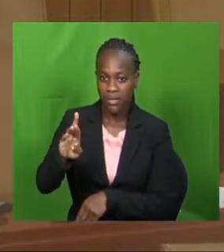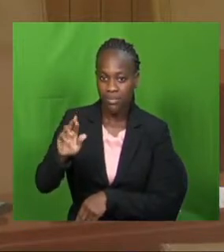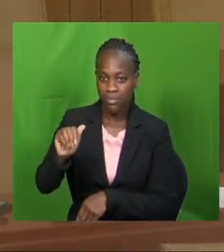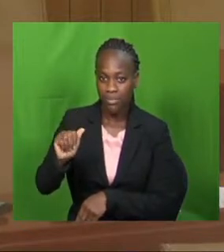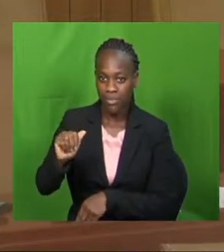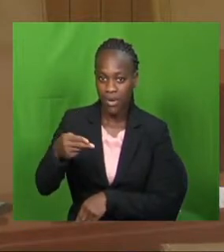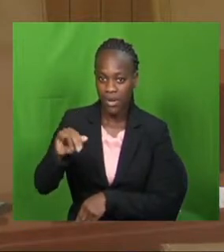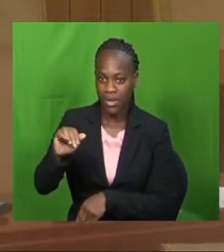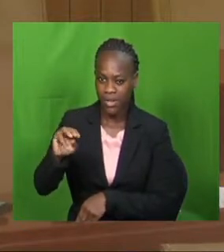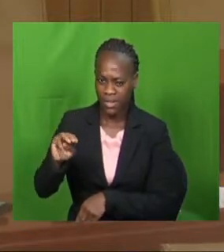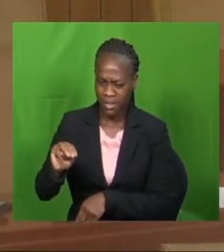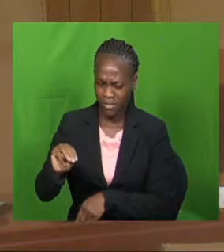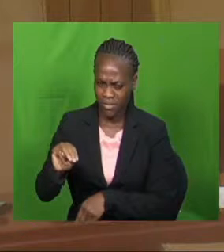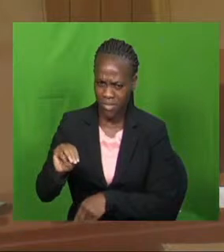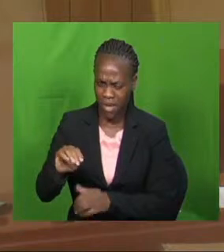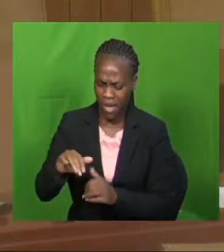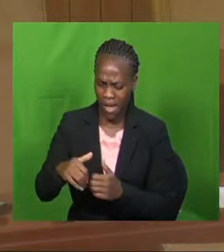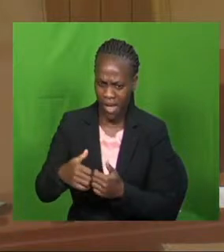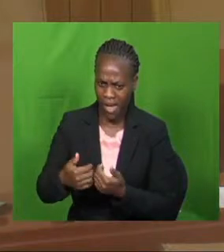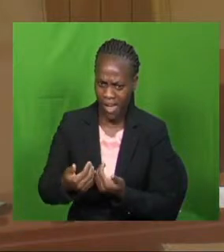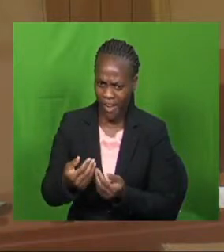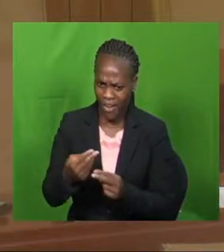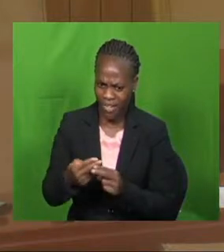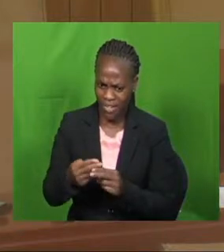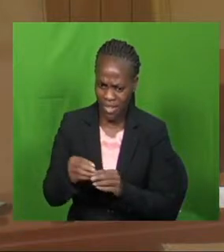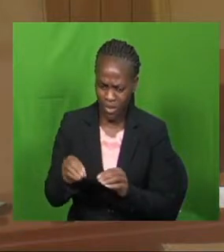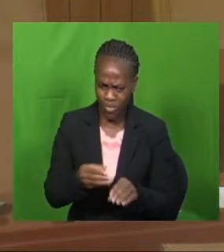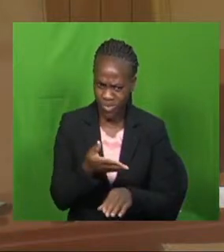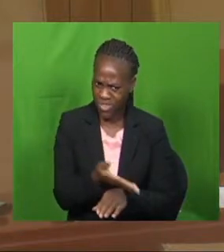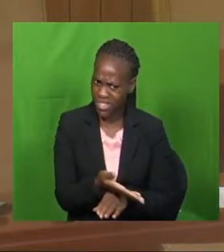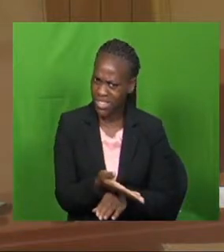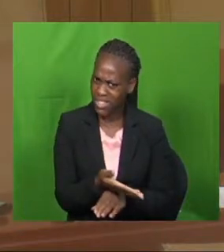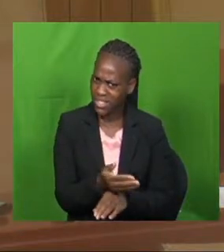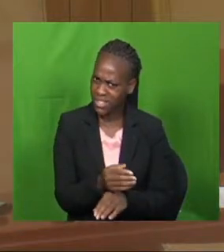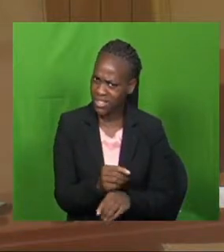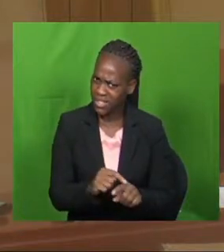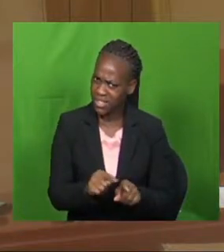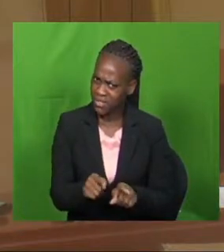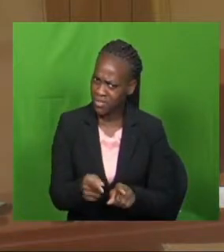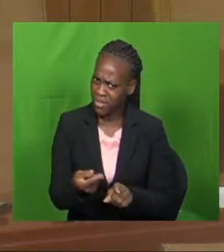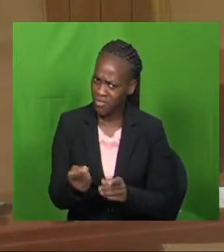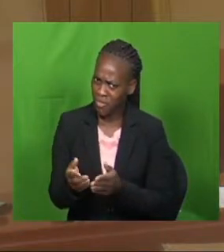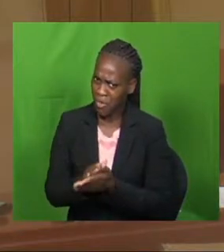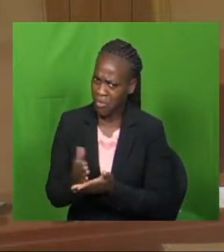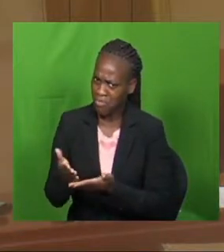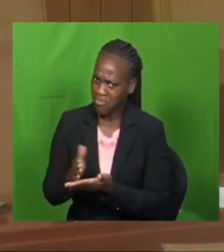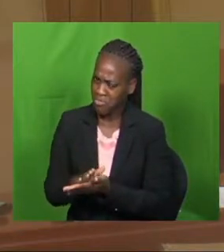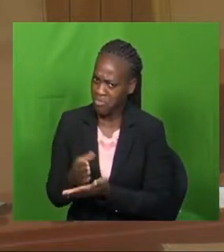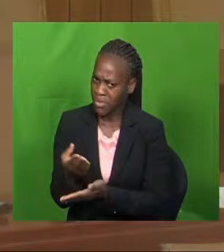page 19, it is Mr. Mutala Ibrahim Mohammed. If